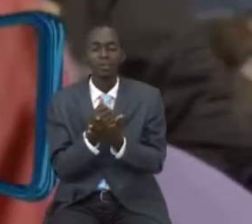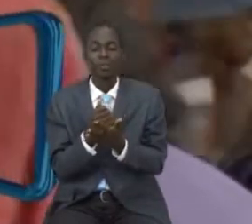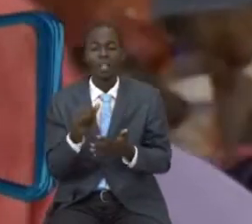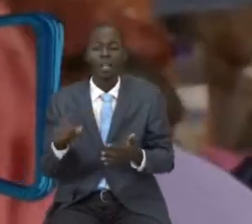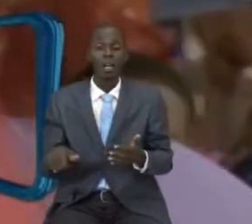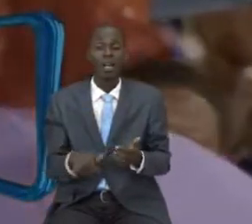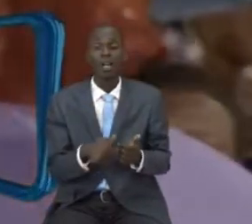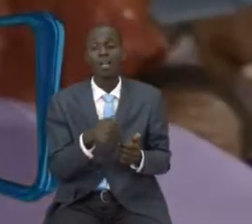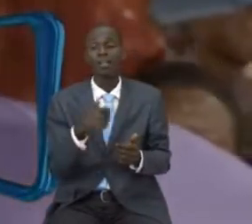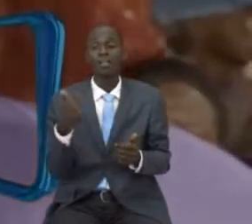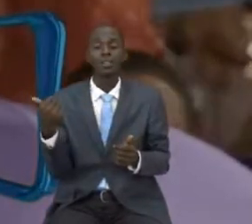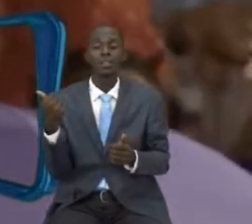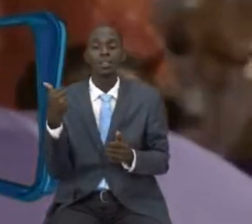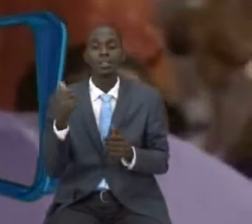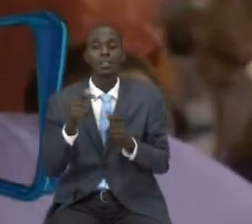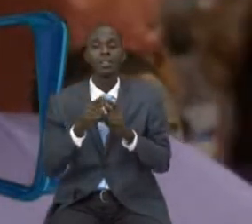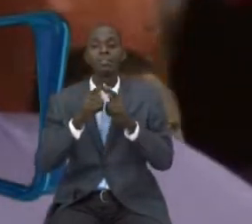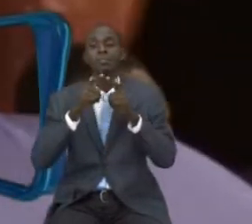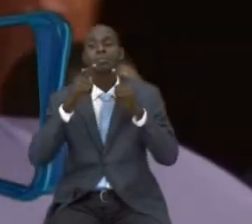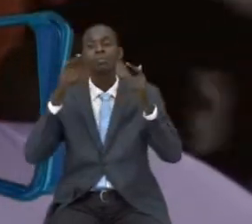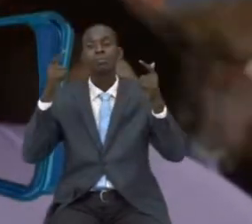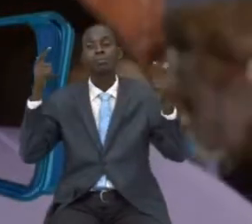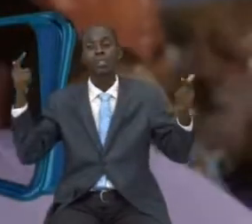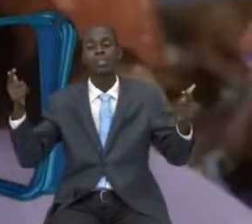Another global choir,